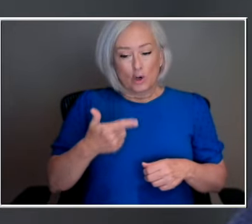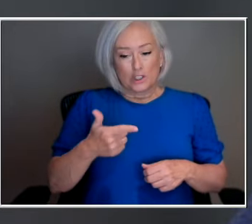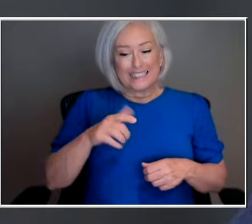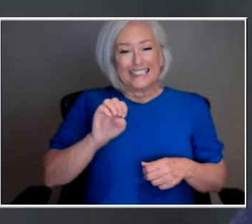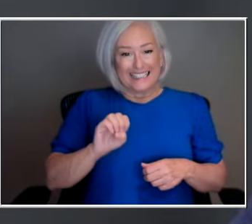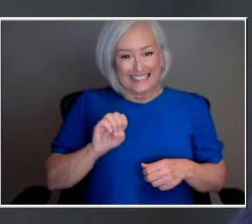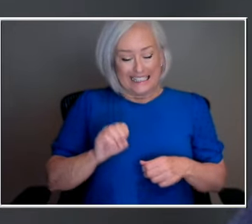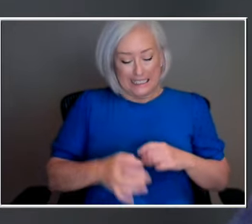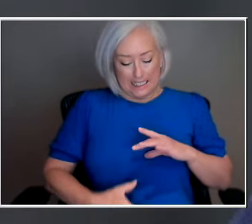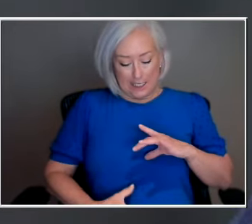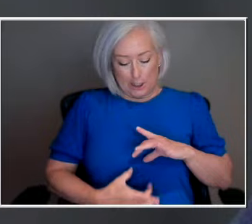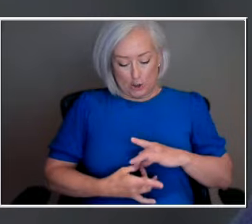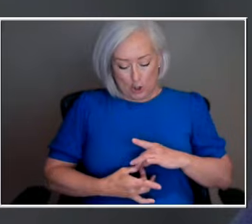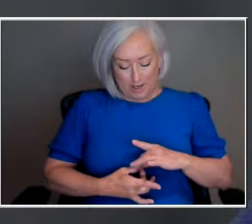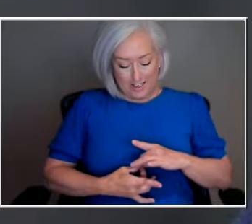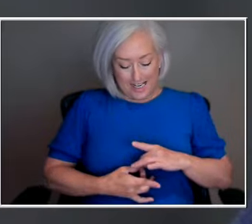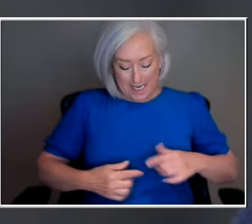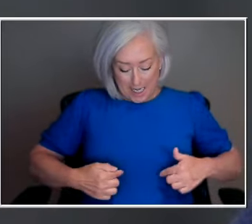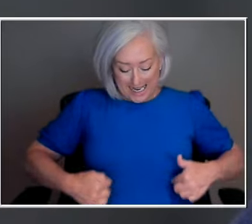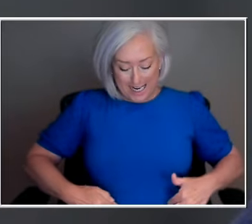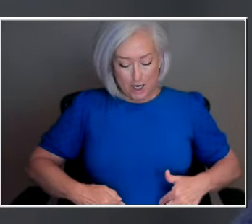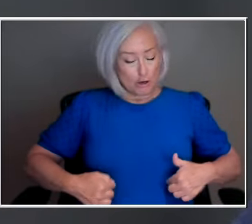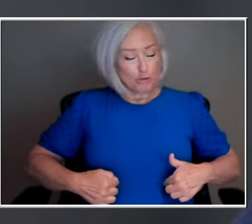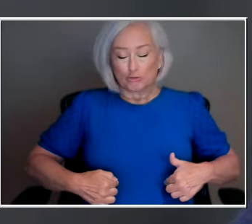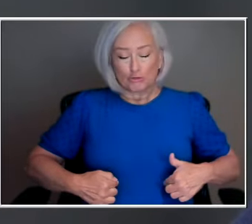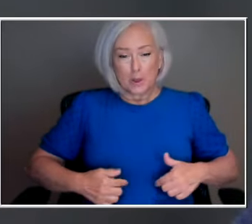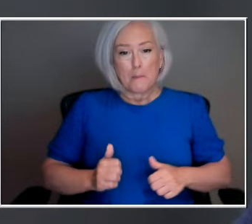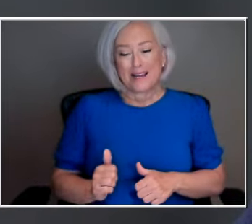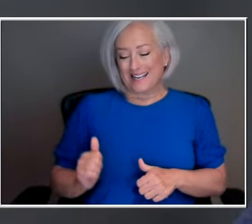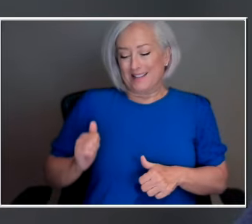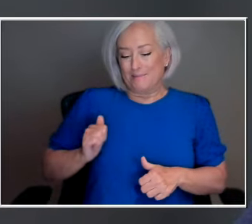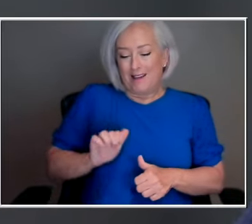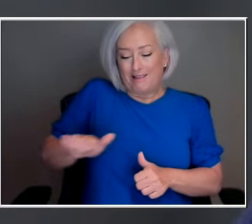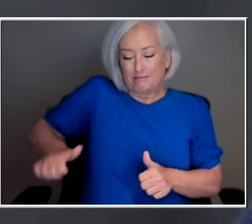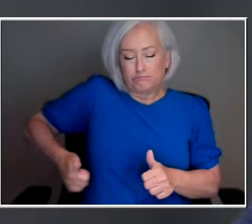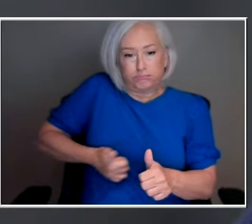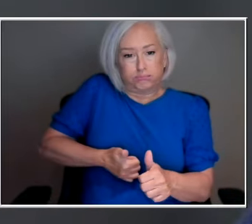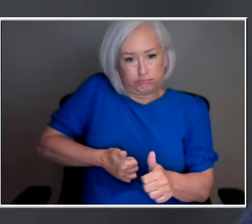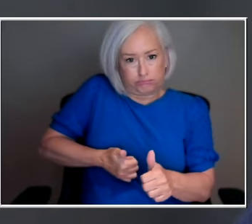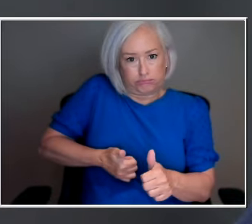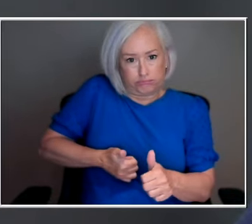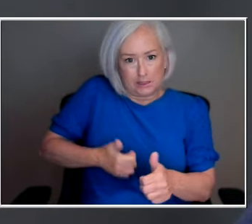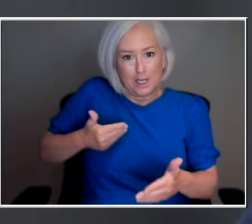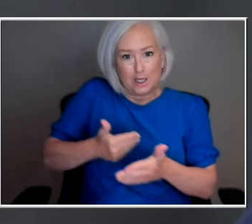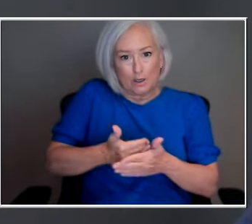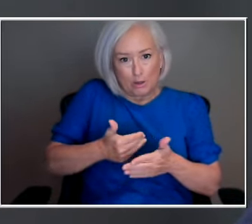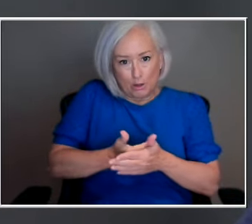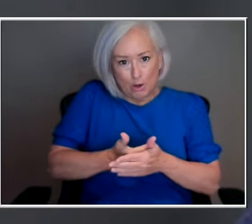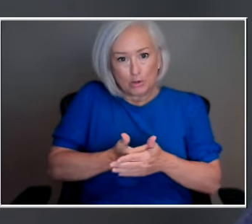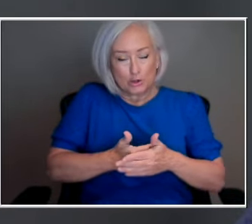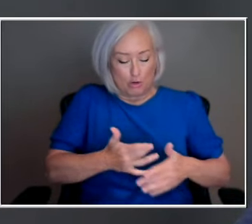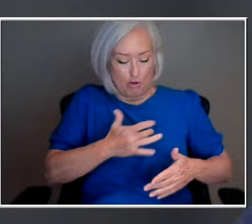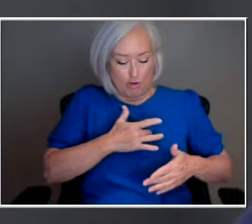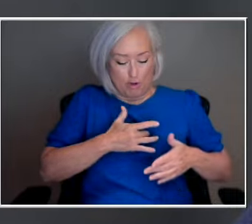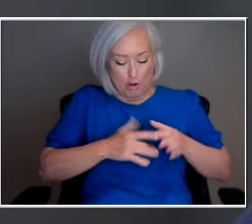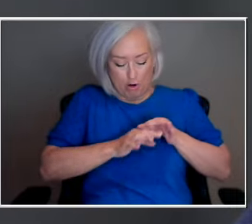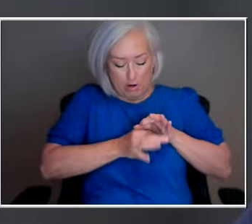the abdomen, that's located right next to the major blood vessels called as the aorta and the vena cava,